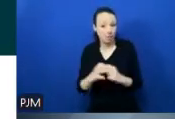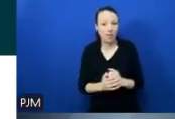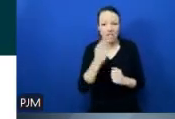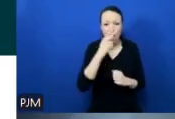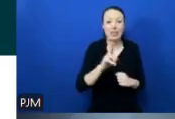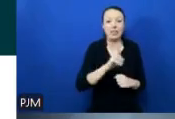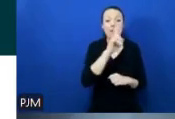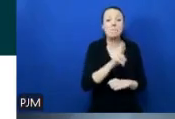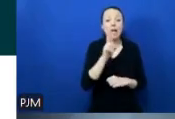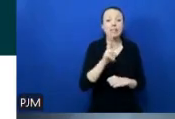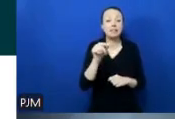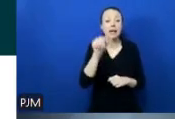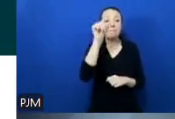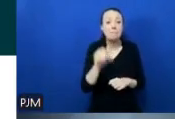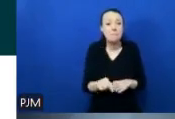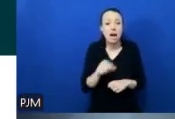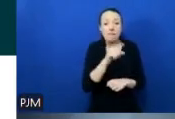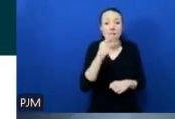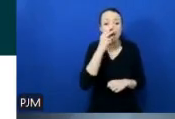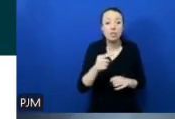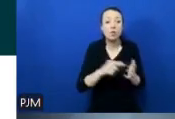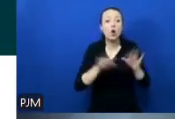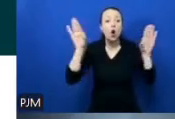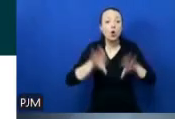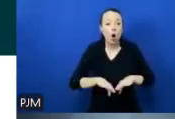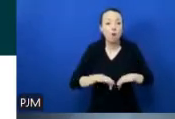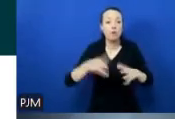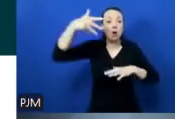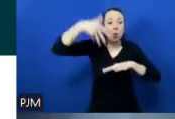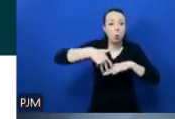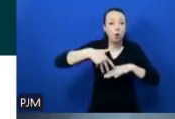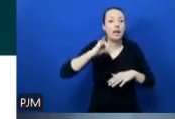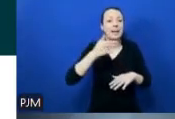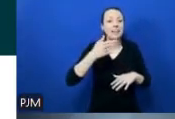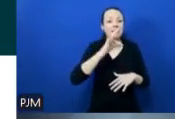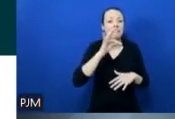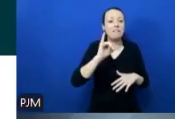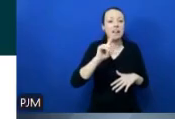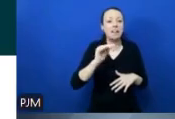And if you see those blue lines, blue arrows, there are ditches